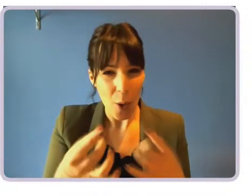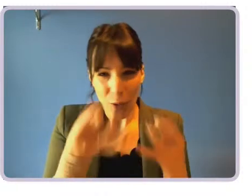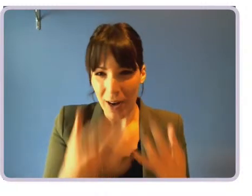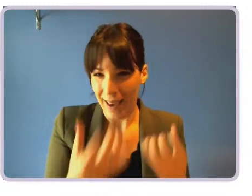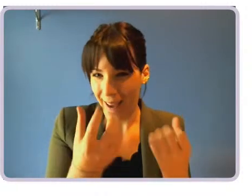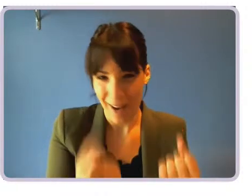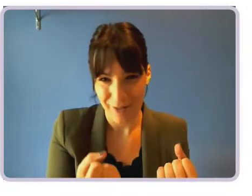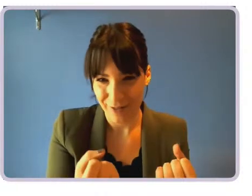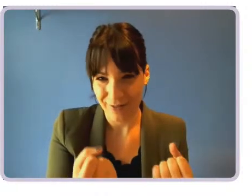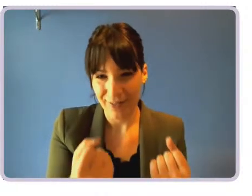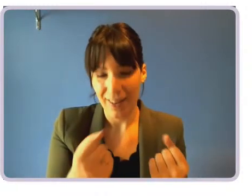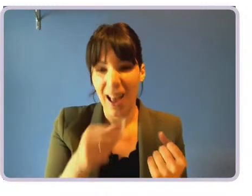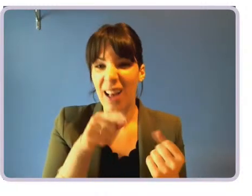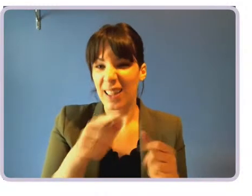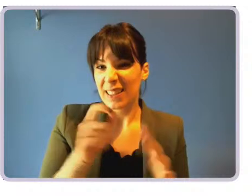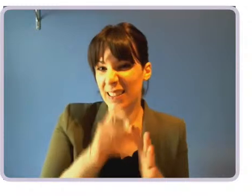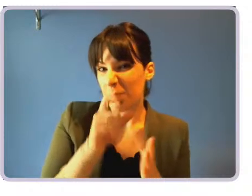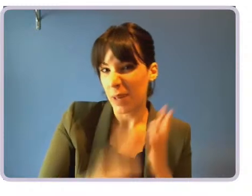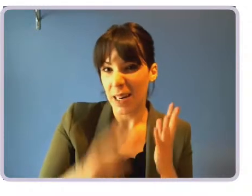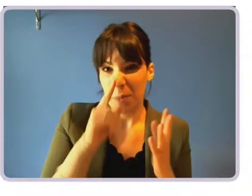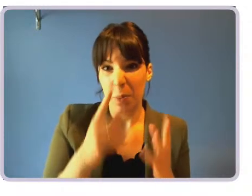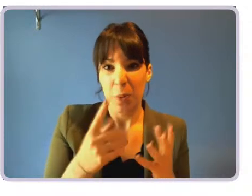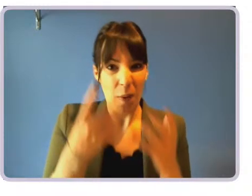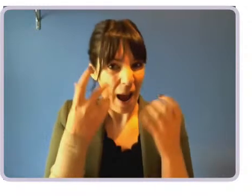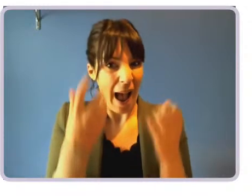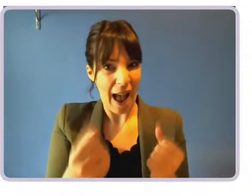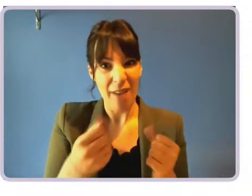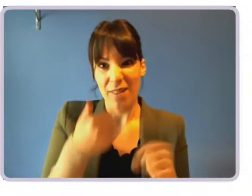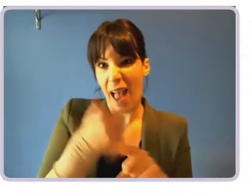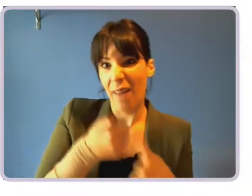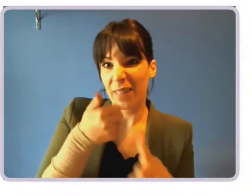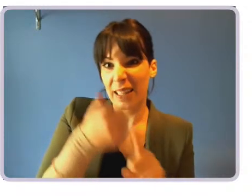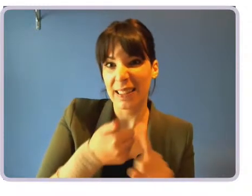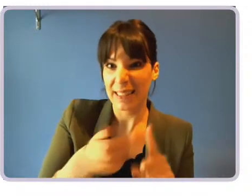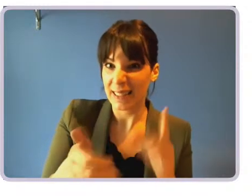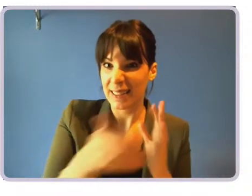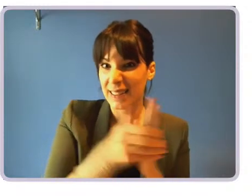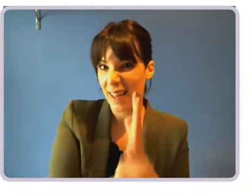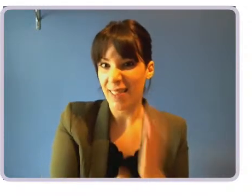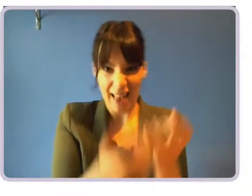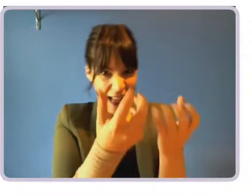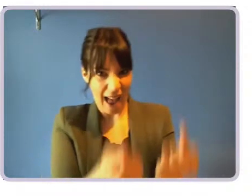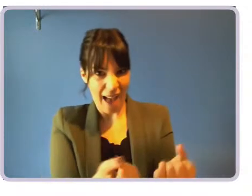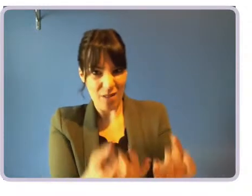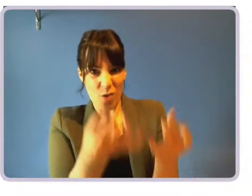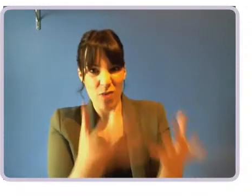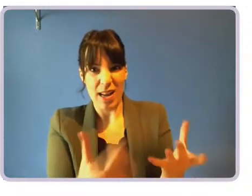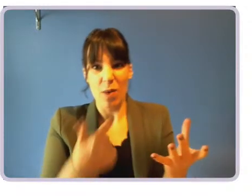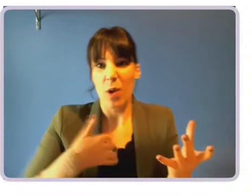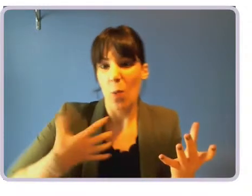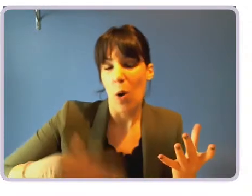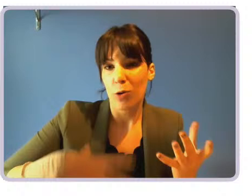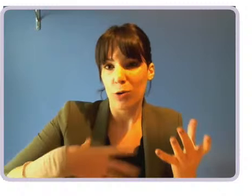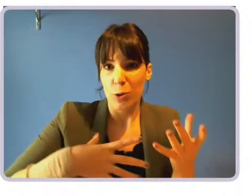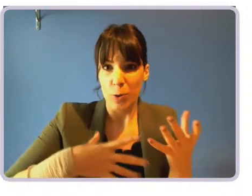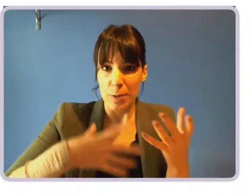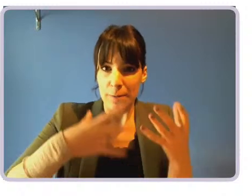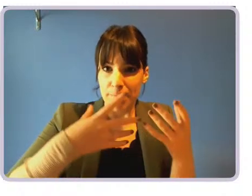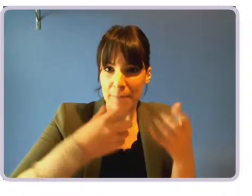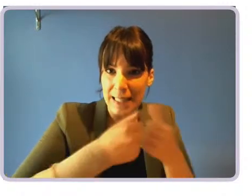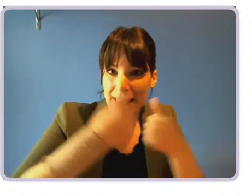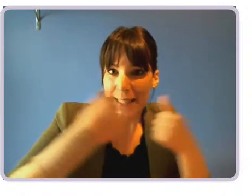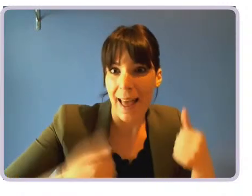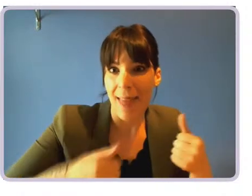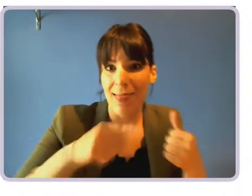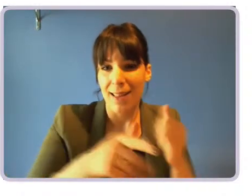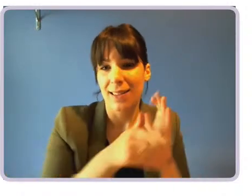And that was really important with the Queenslanders with Disability peer support program, because these peers, these 25 peers we were